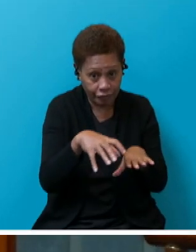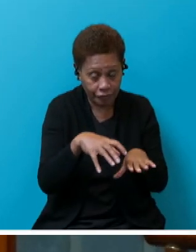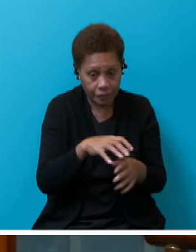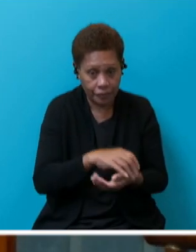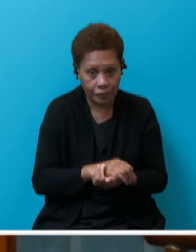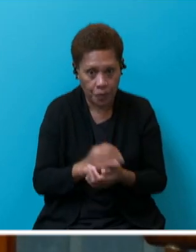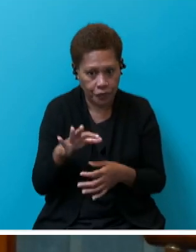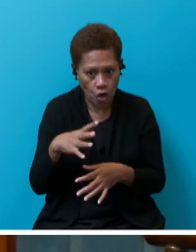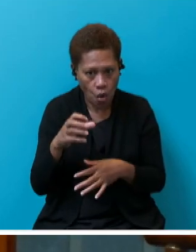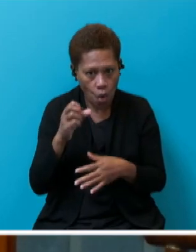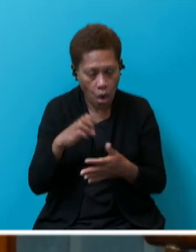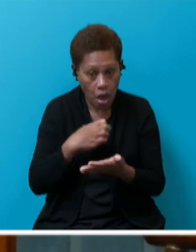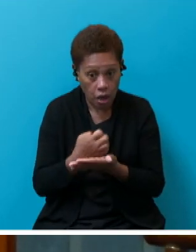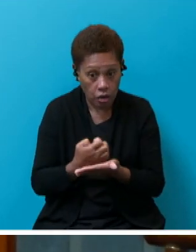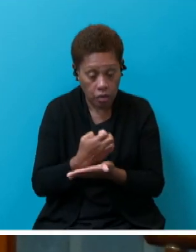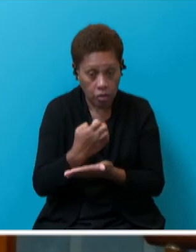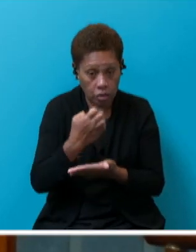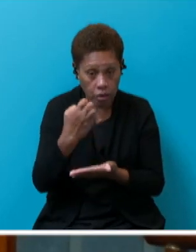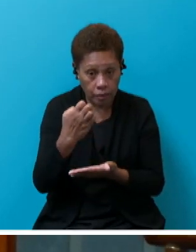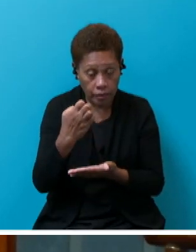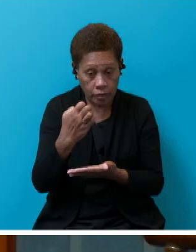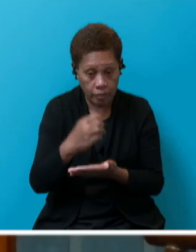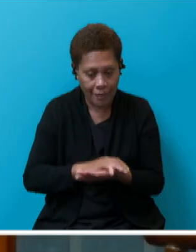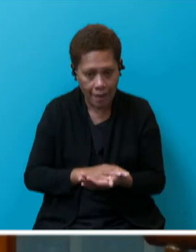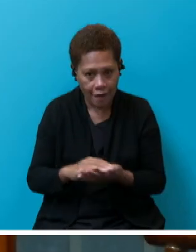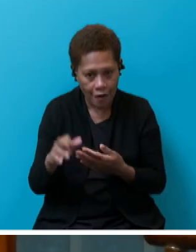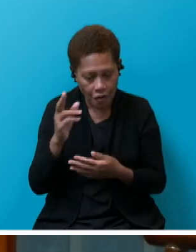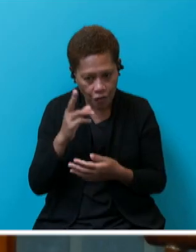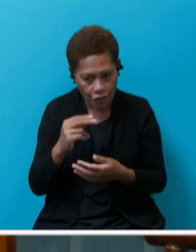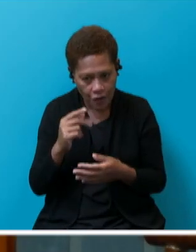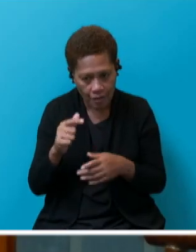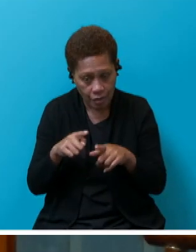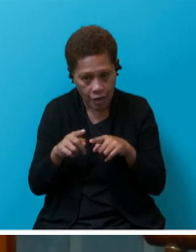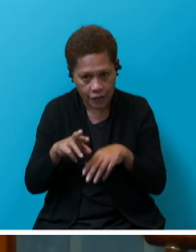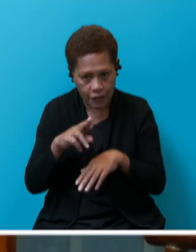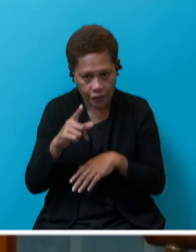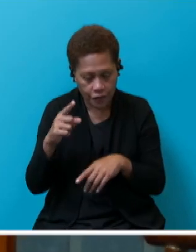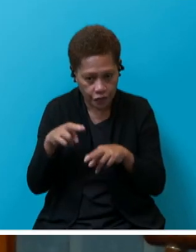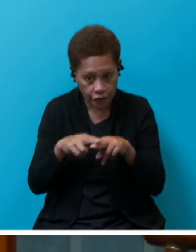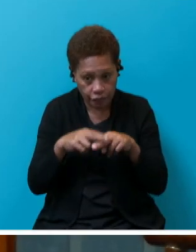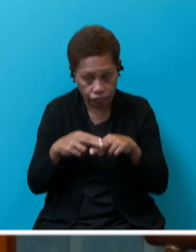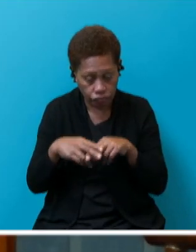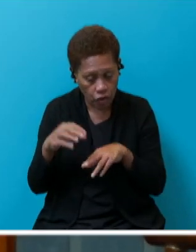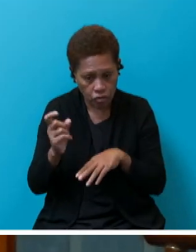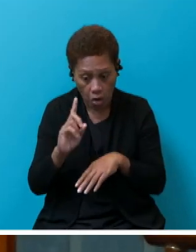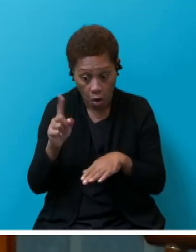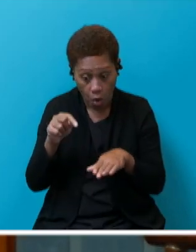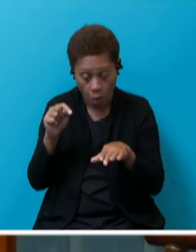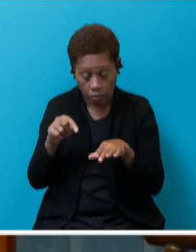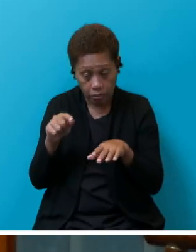all-of-economy approach offers valuable lessons for Fiji. A key takeaway was the importance of